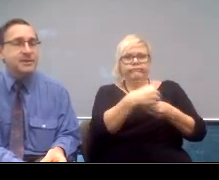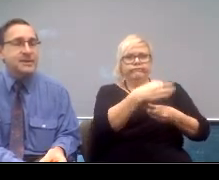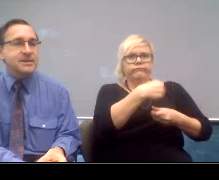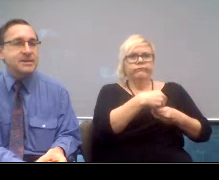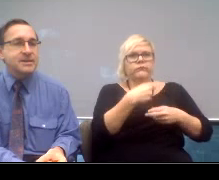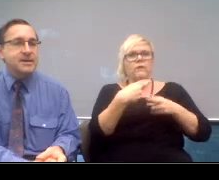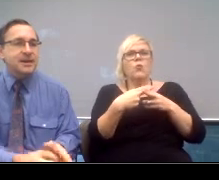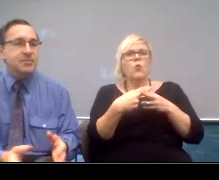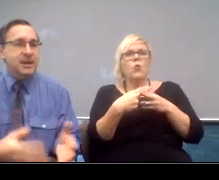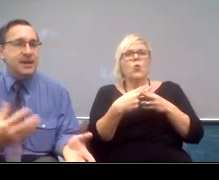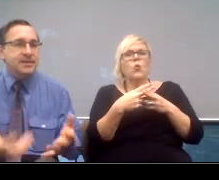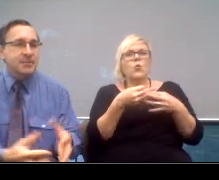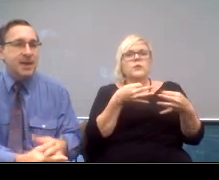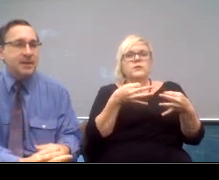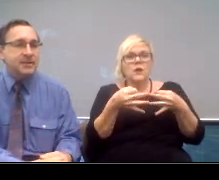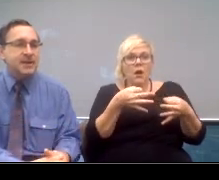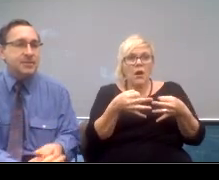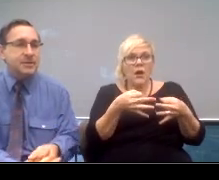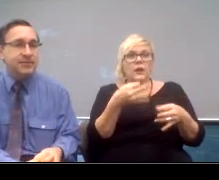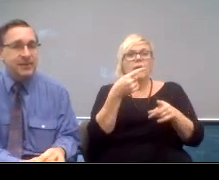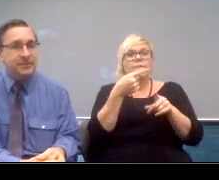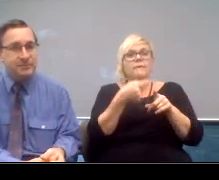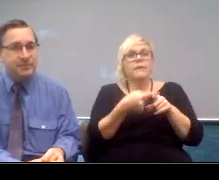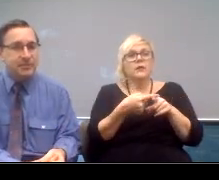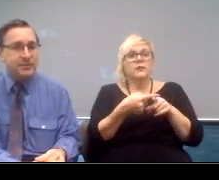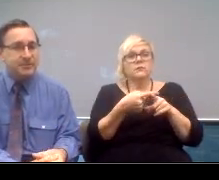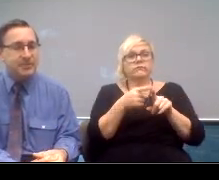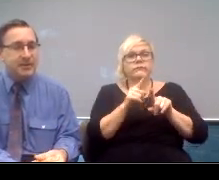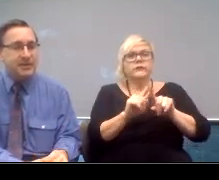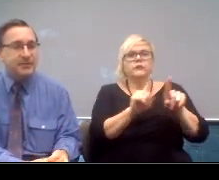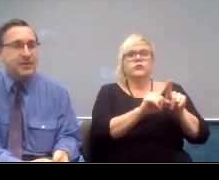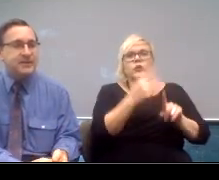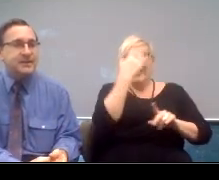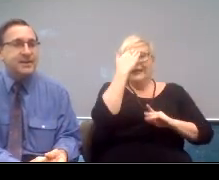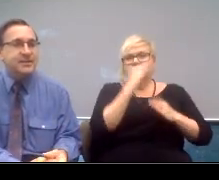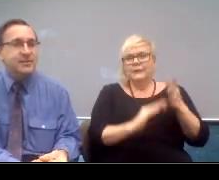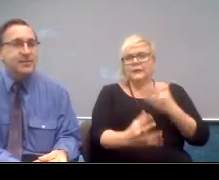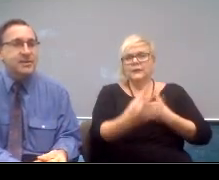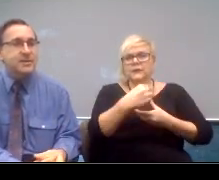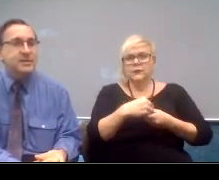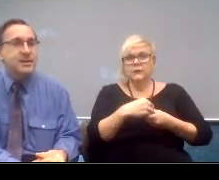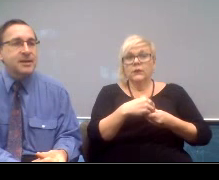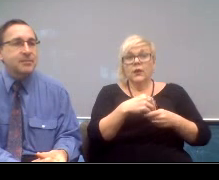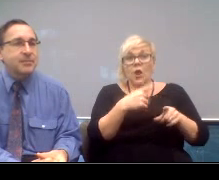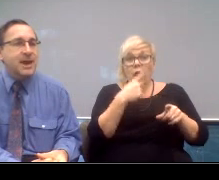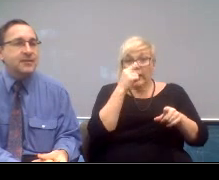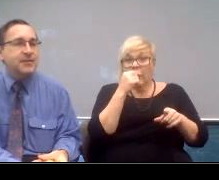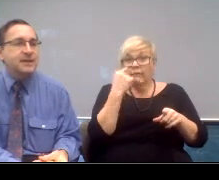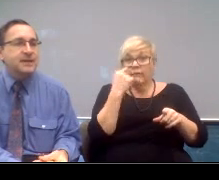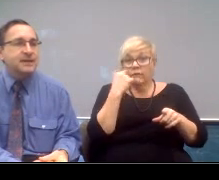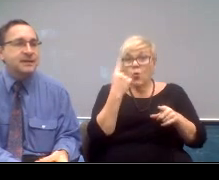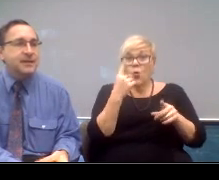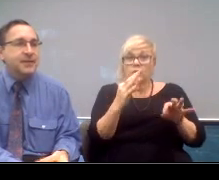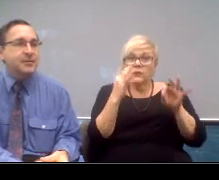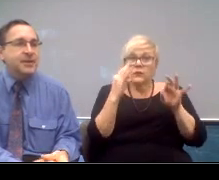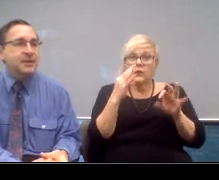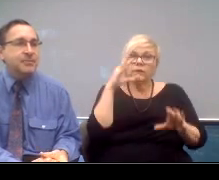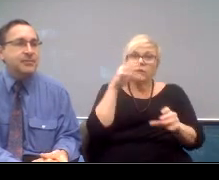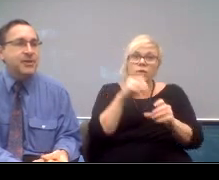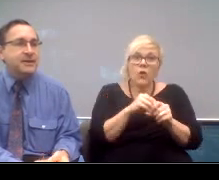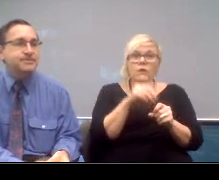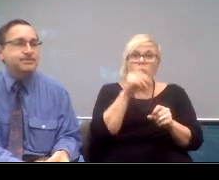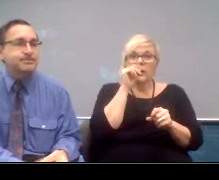with expertise, as well as expertise. But if you want, I can find details of who is part of that and find